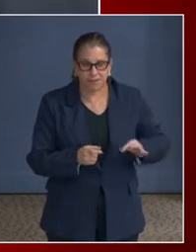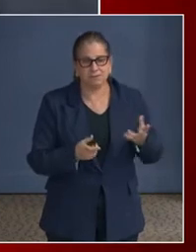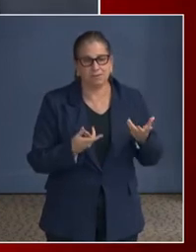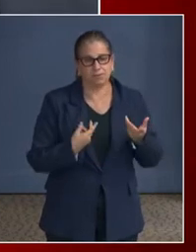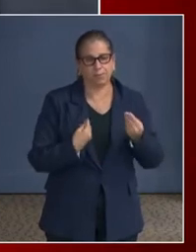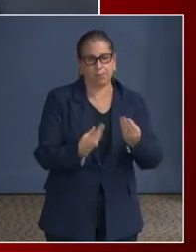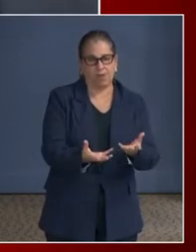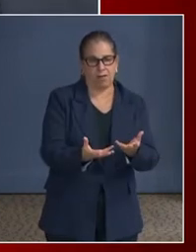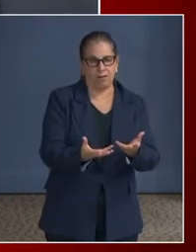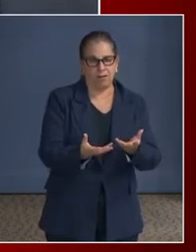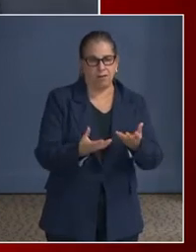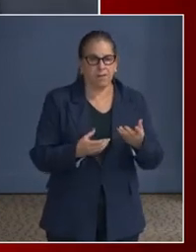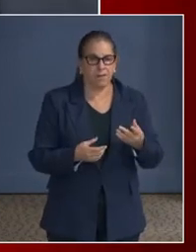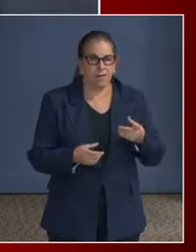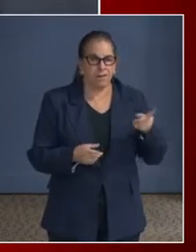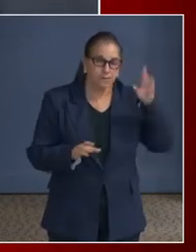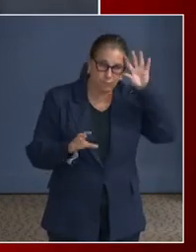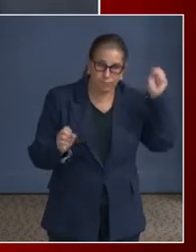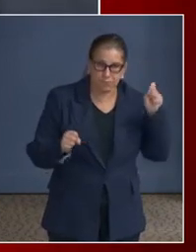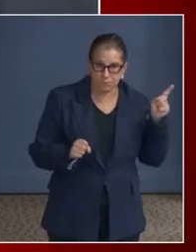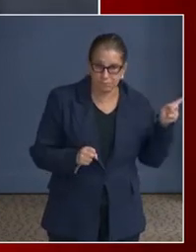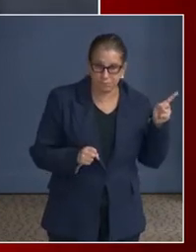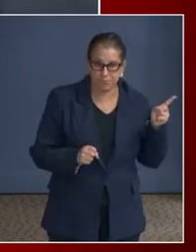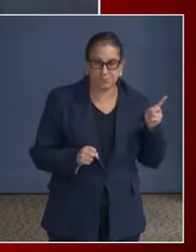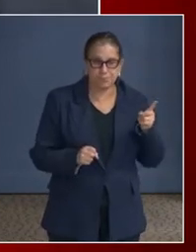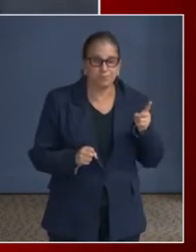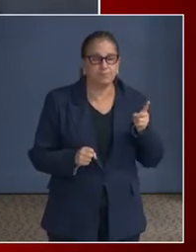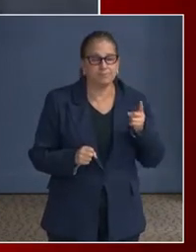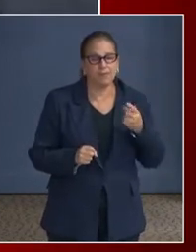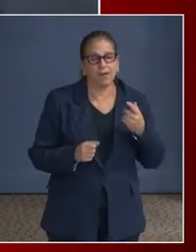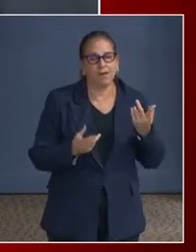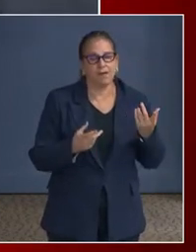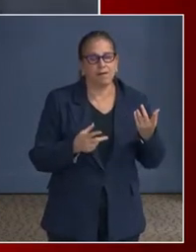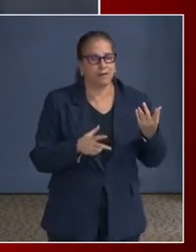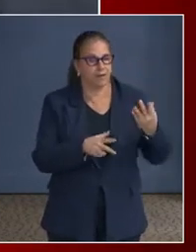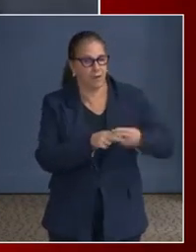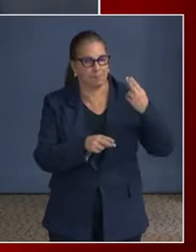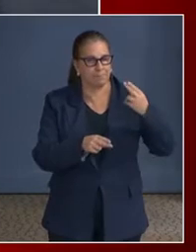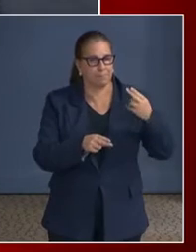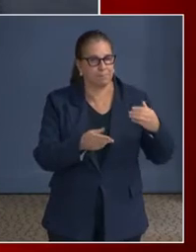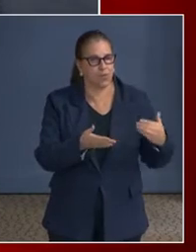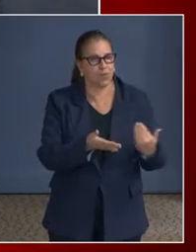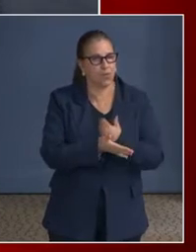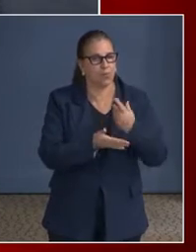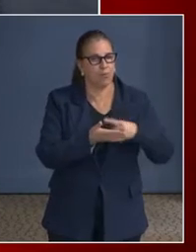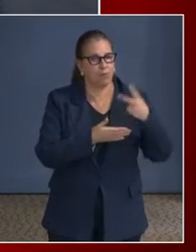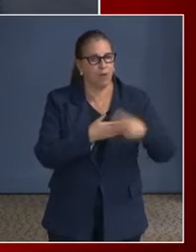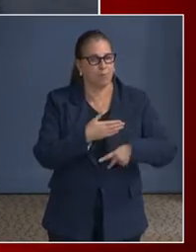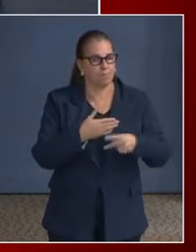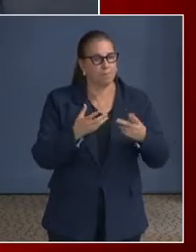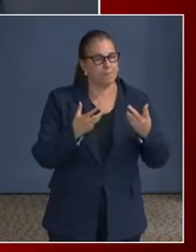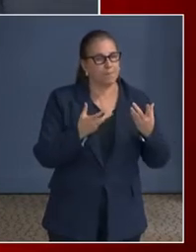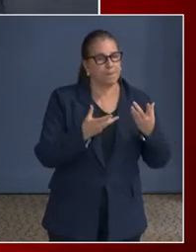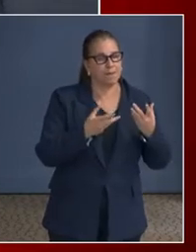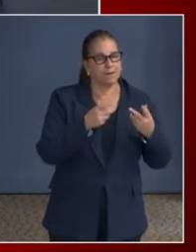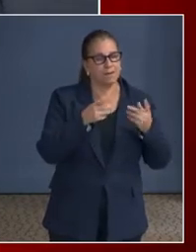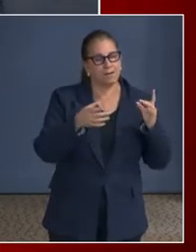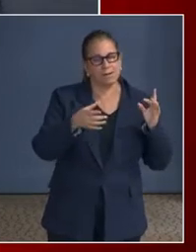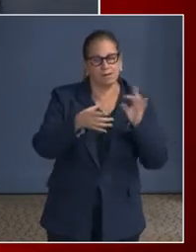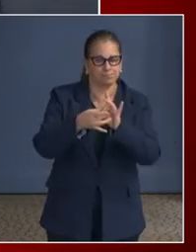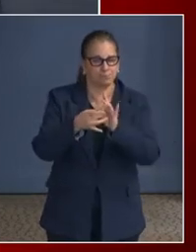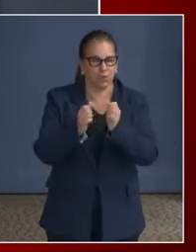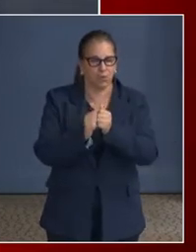that taps into FEMA funds for lost wages. And the lost